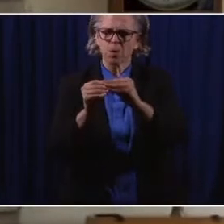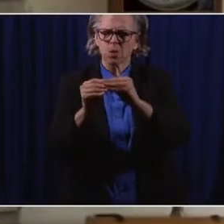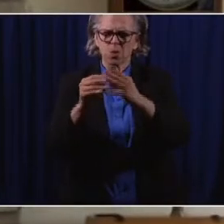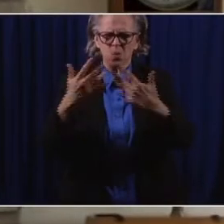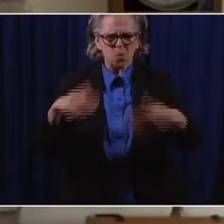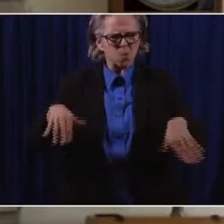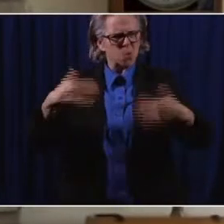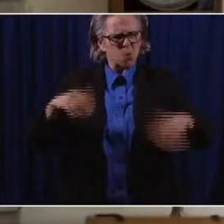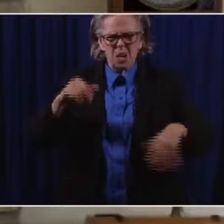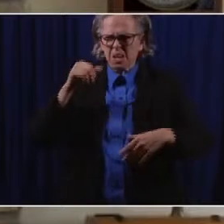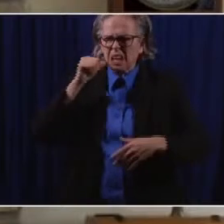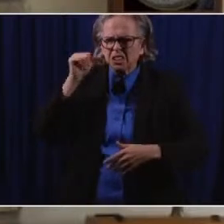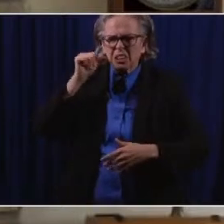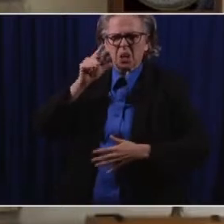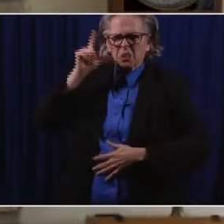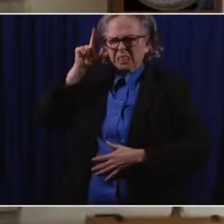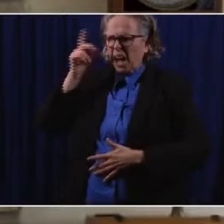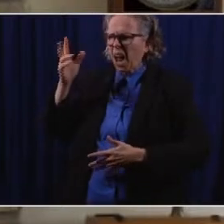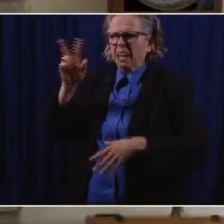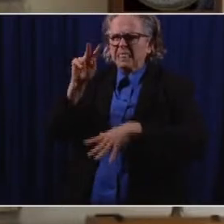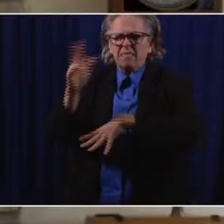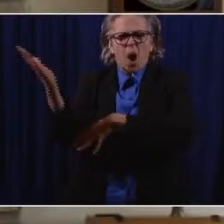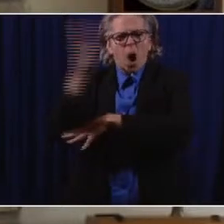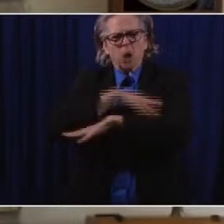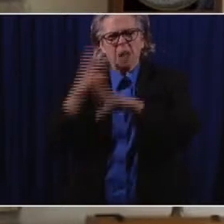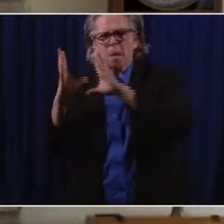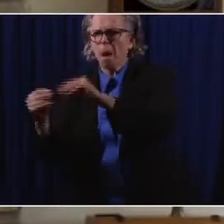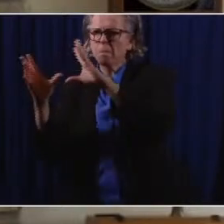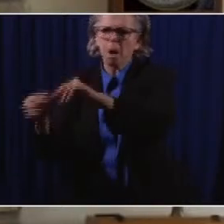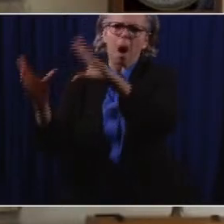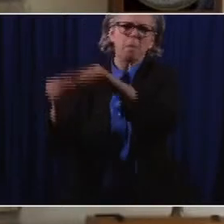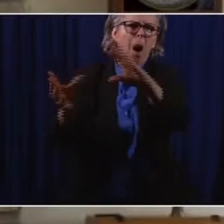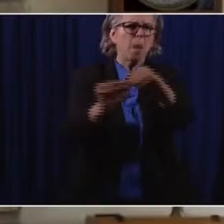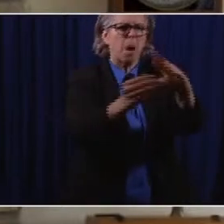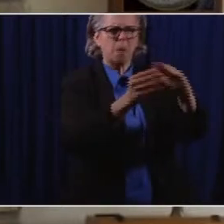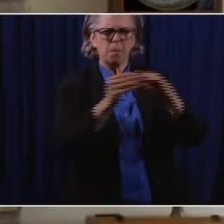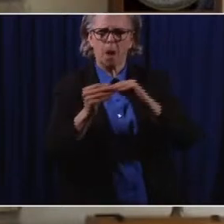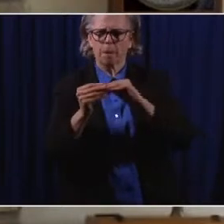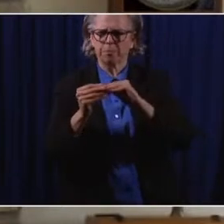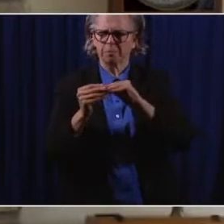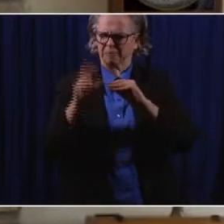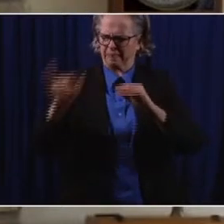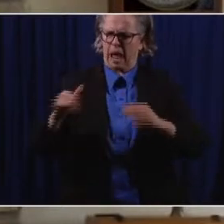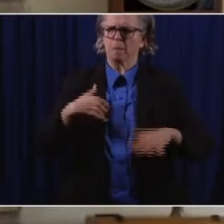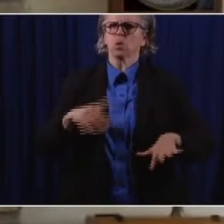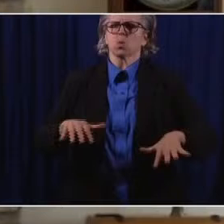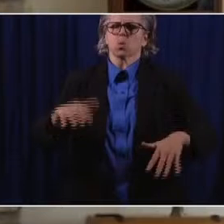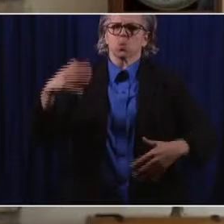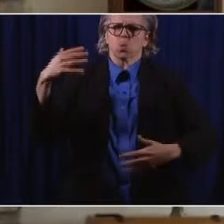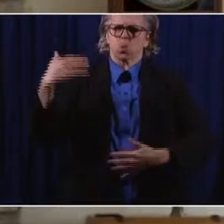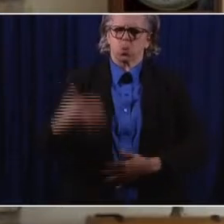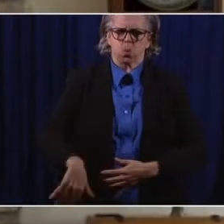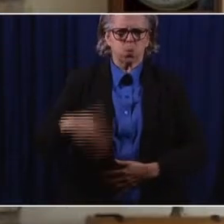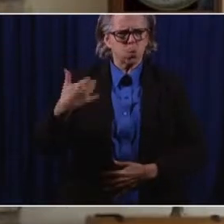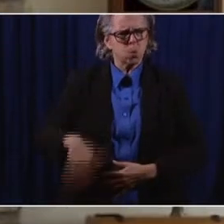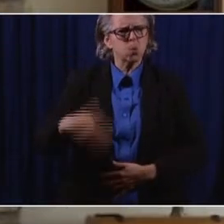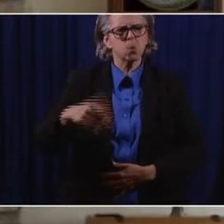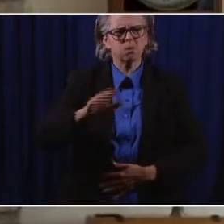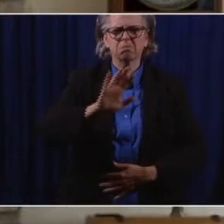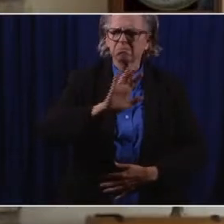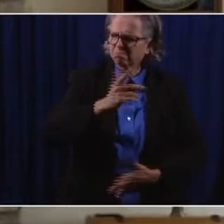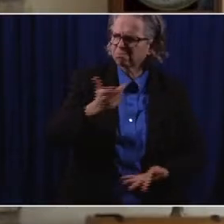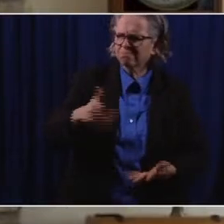are some of the questions that we continue to see. And look, people can continue to talk about that, and that's fine.